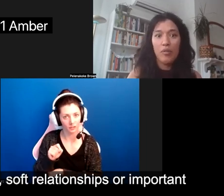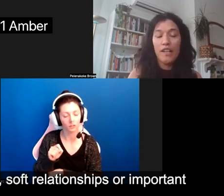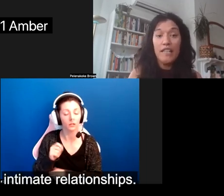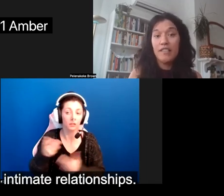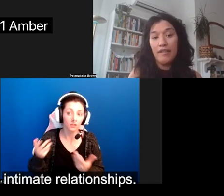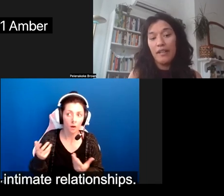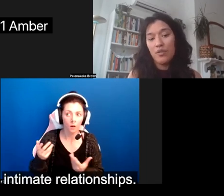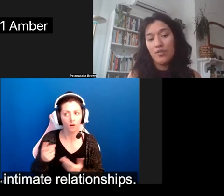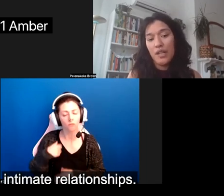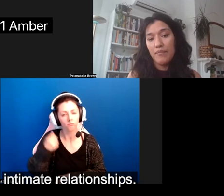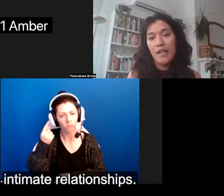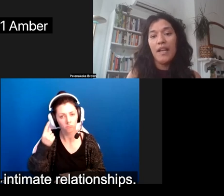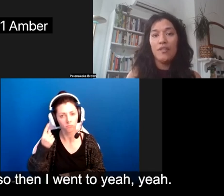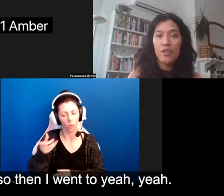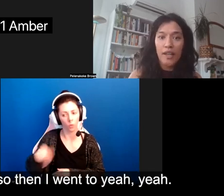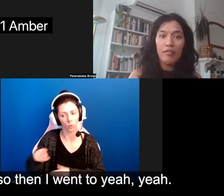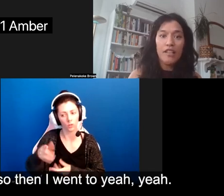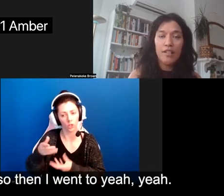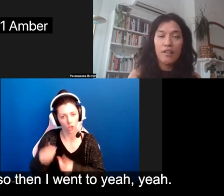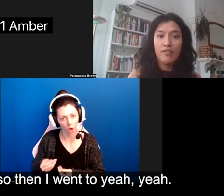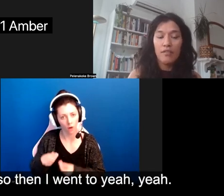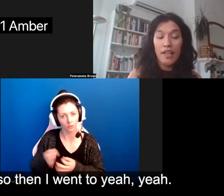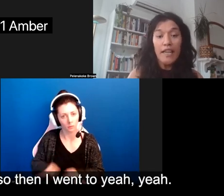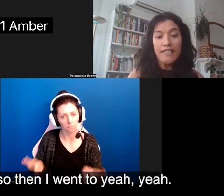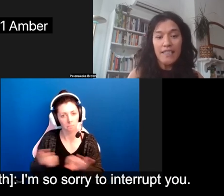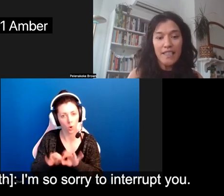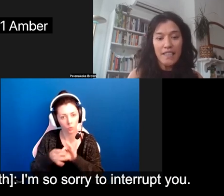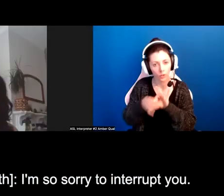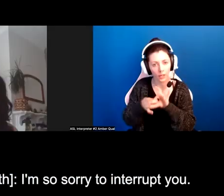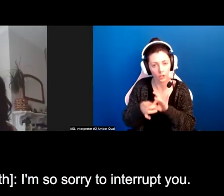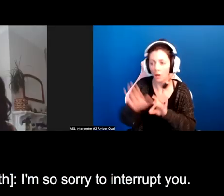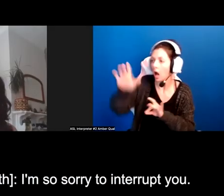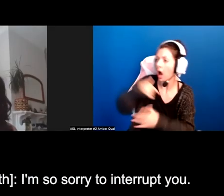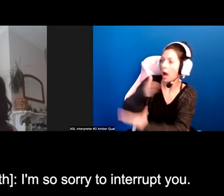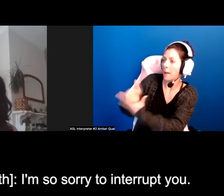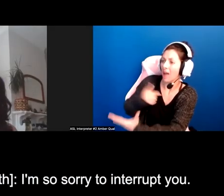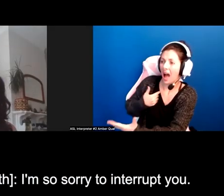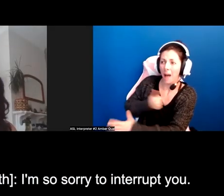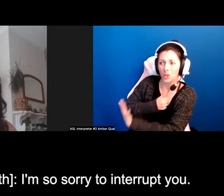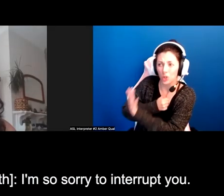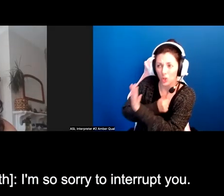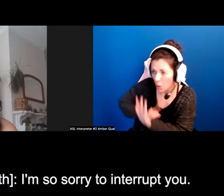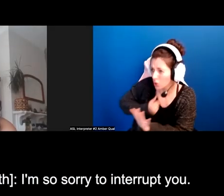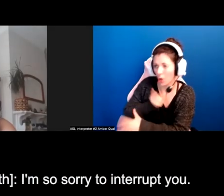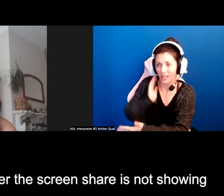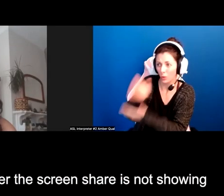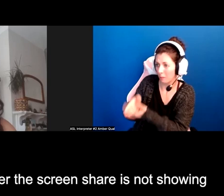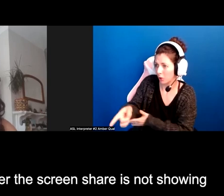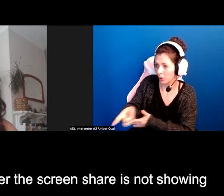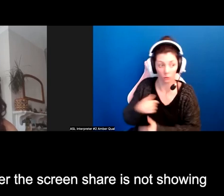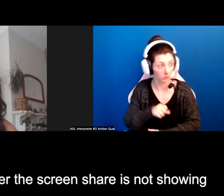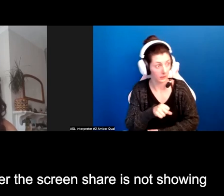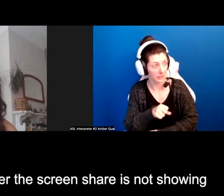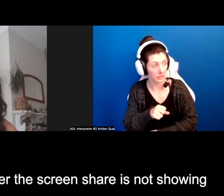or important, intimate relationships. And so then I wanted to, yes. Okay, I'm so sorry to interrupt you.